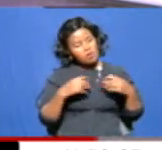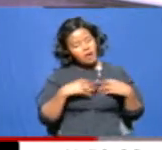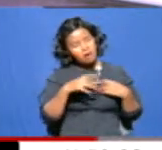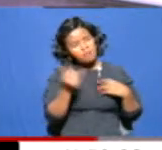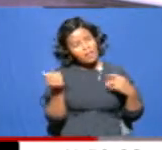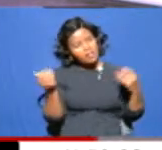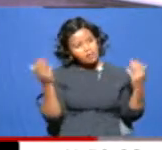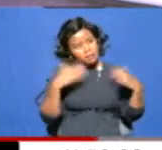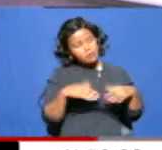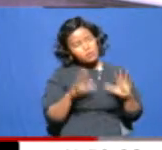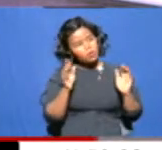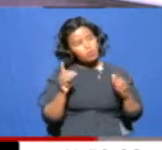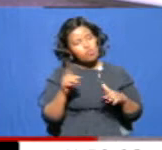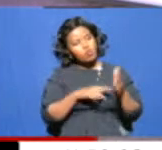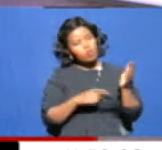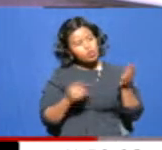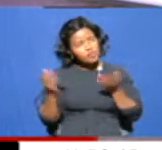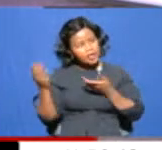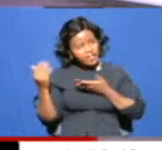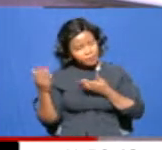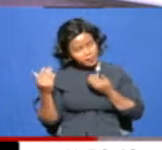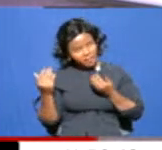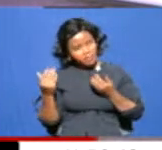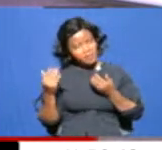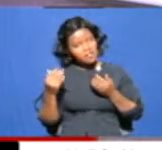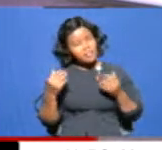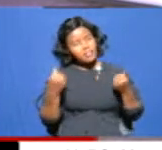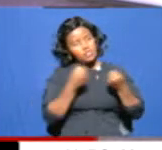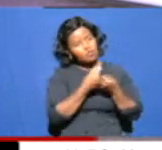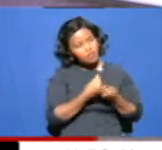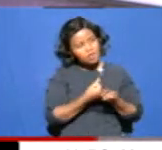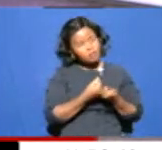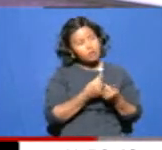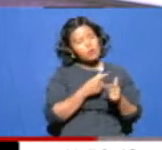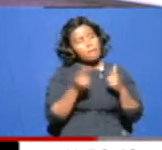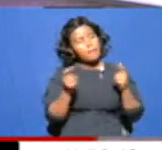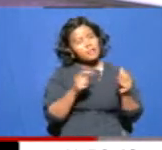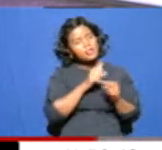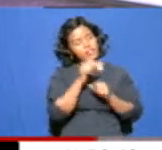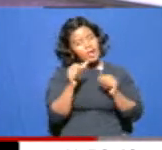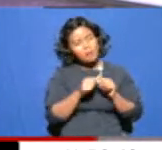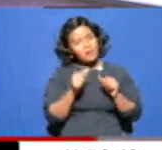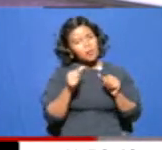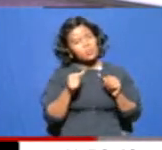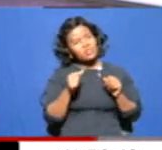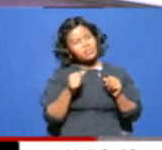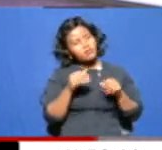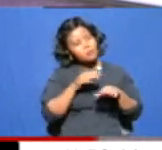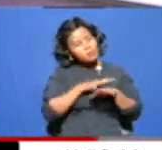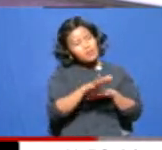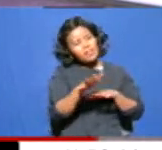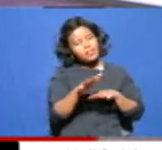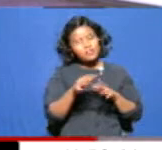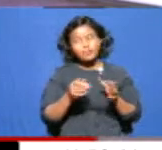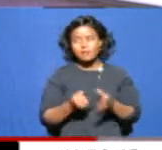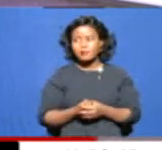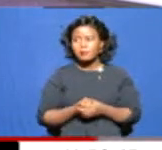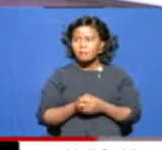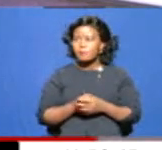what we should expect at the Super Cup. But in regards to the marketing thing, your take on that, your 2 cents on that. Really. First